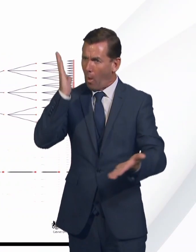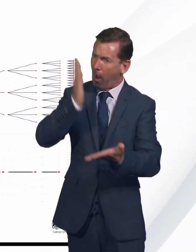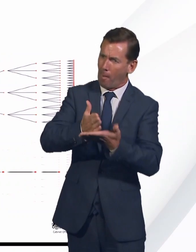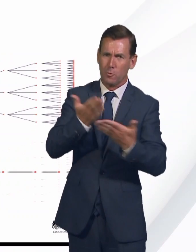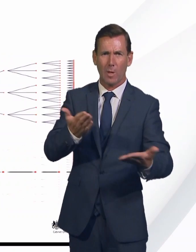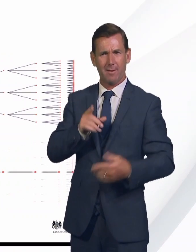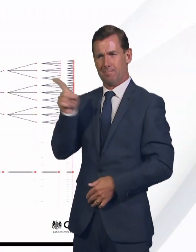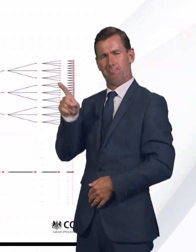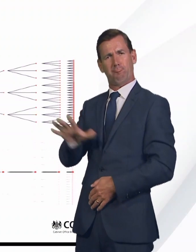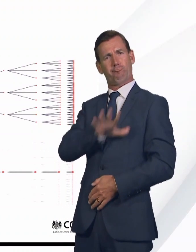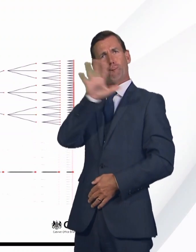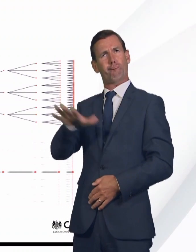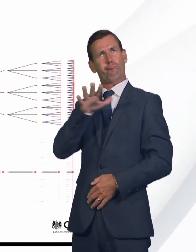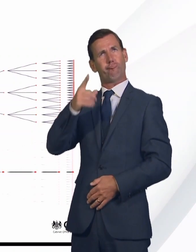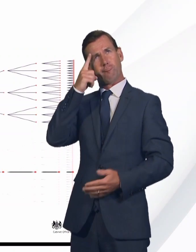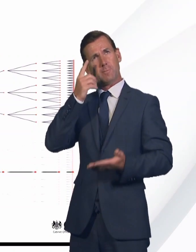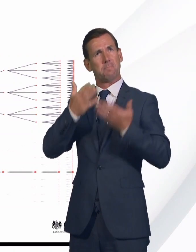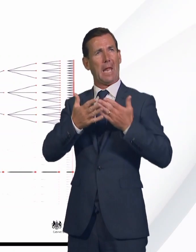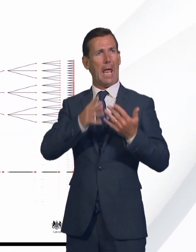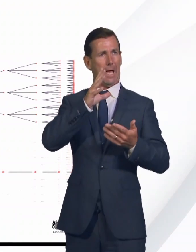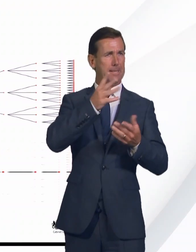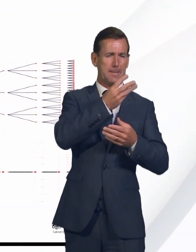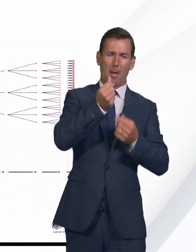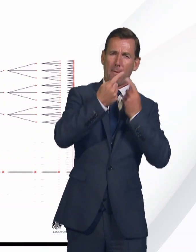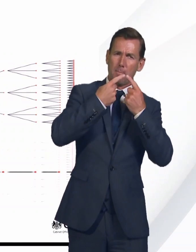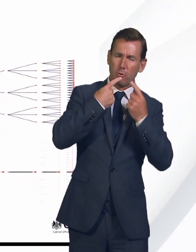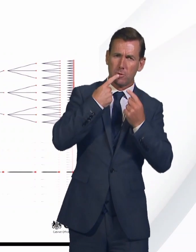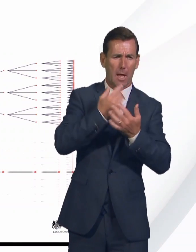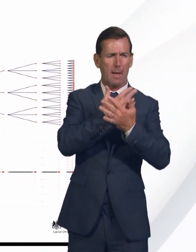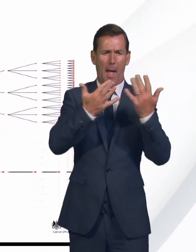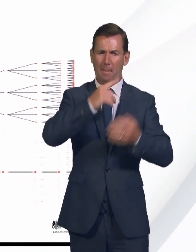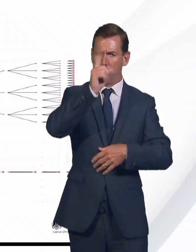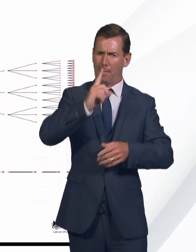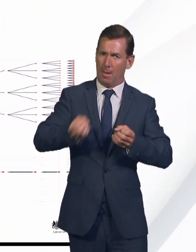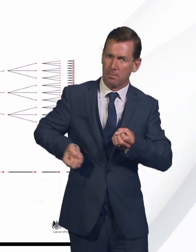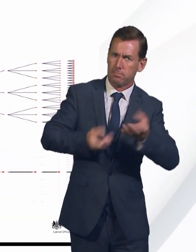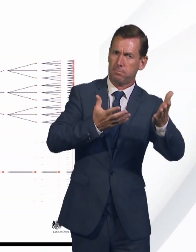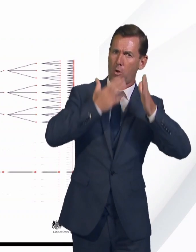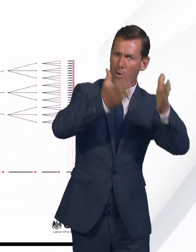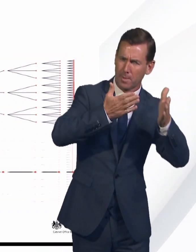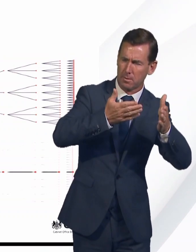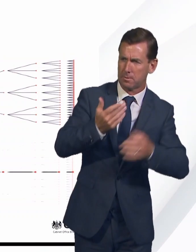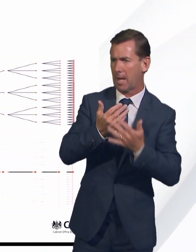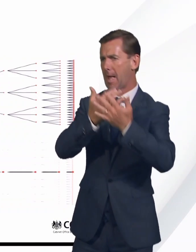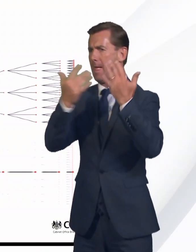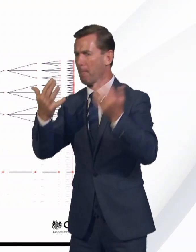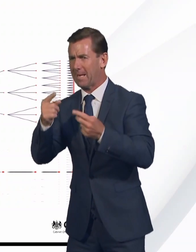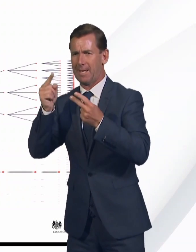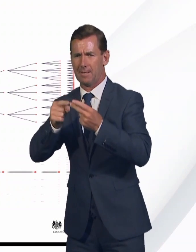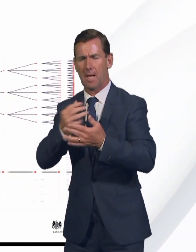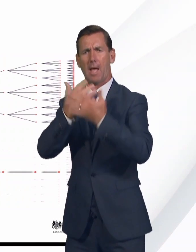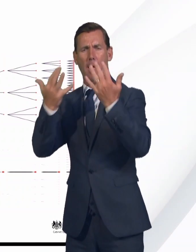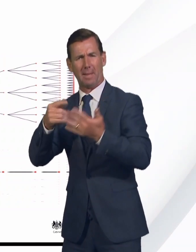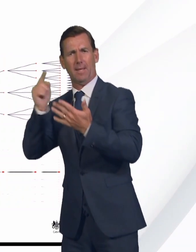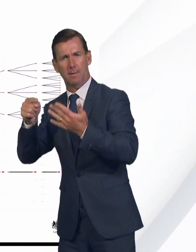we're estimating it on different sources of information, so things like hospital admissions that have happened historically. And